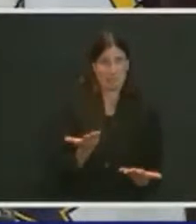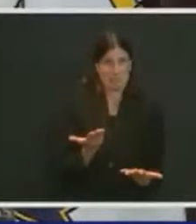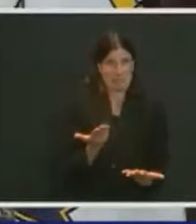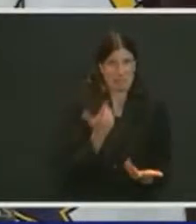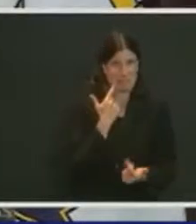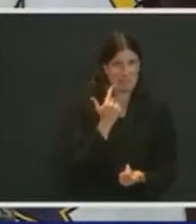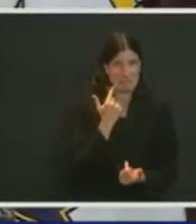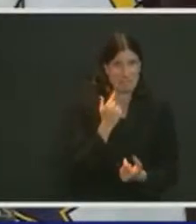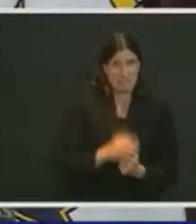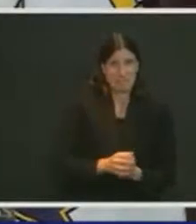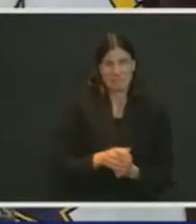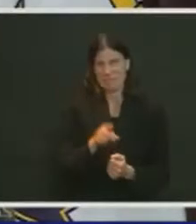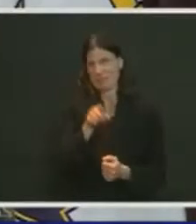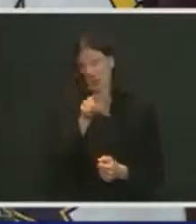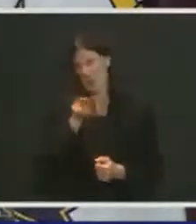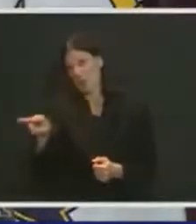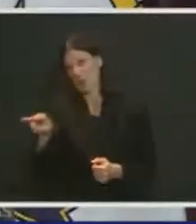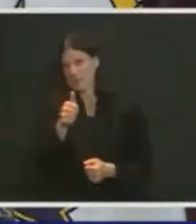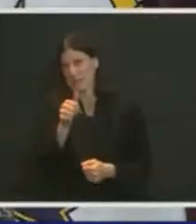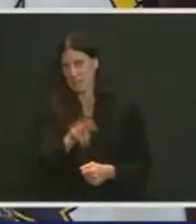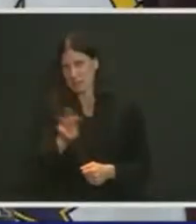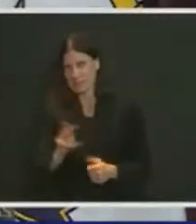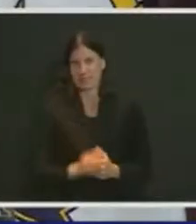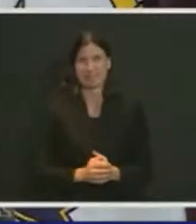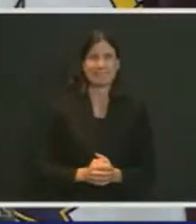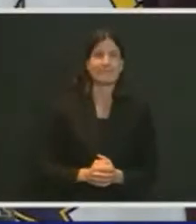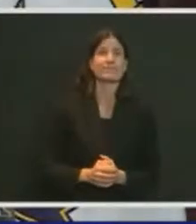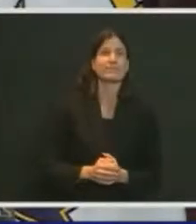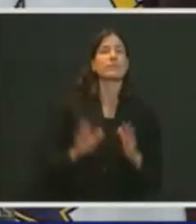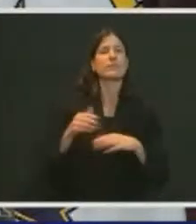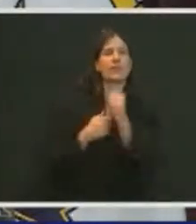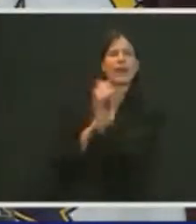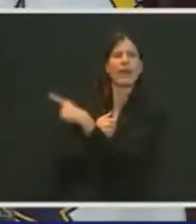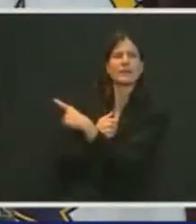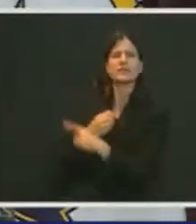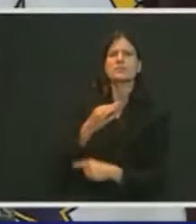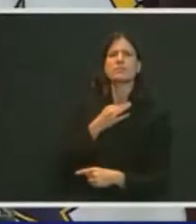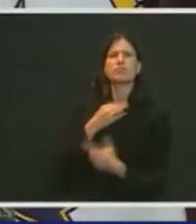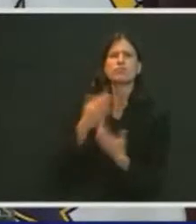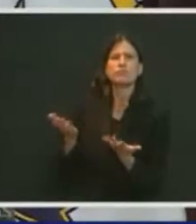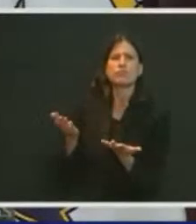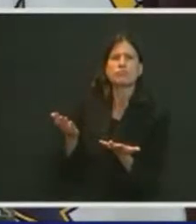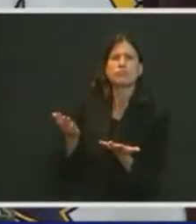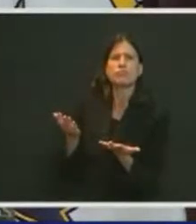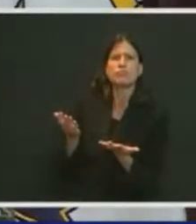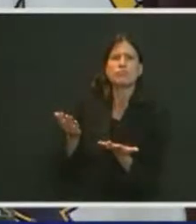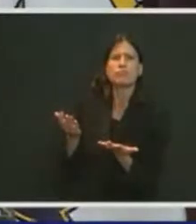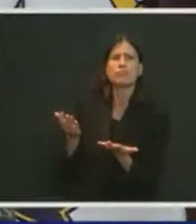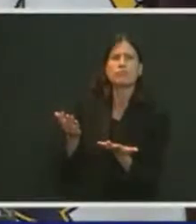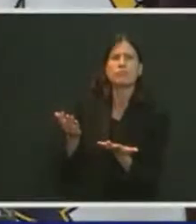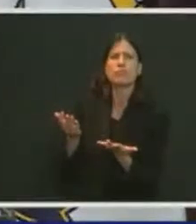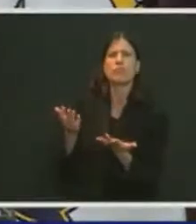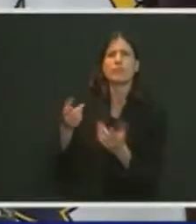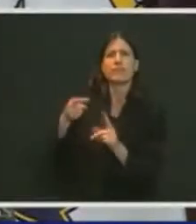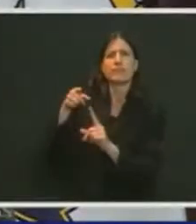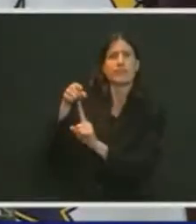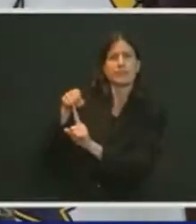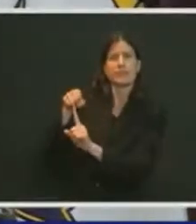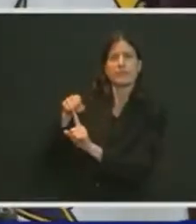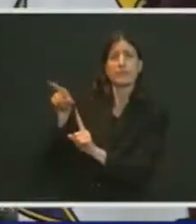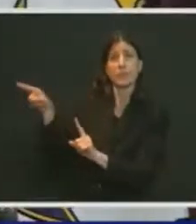I'm also interested in the reopening criteria. I mean, I very much appreciate the hard numbers you've provided. I think people have really been waiting for